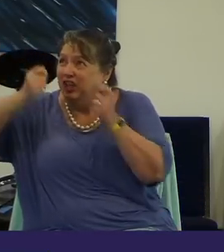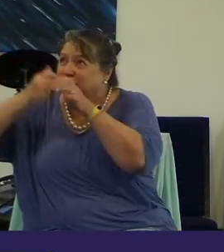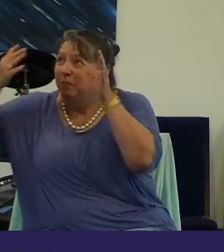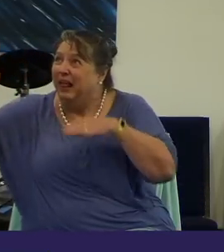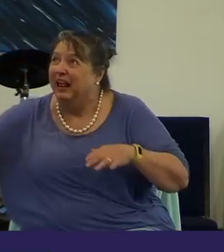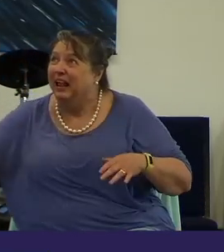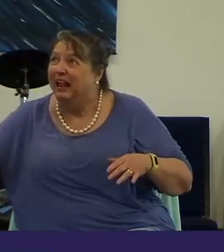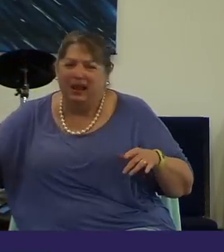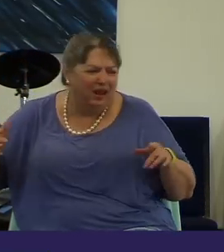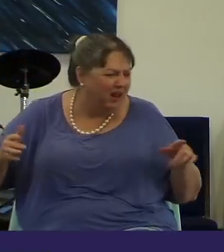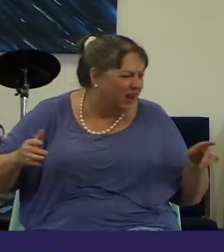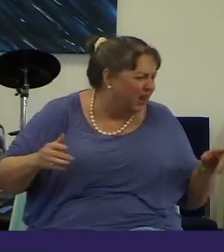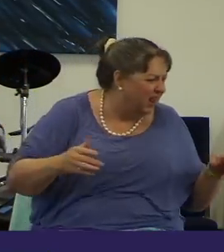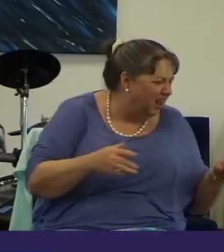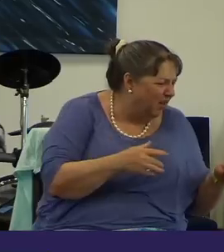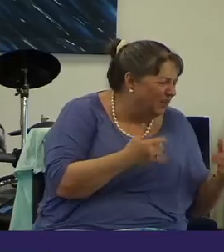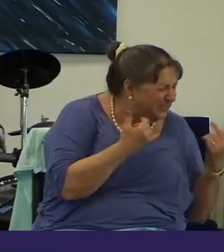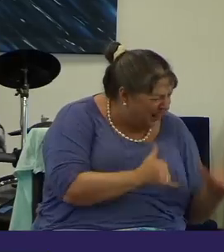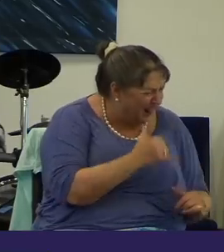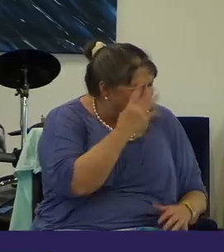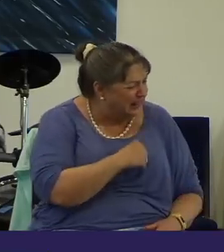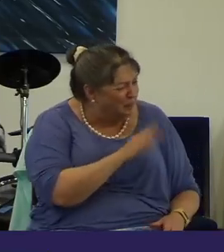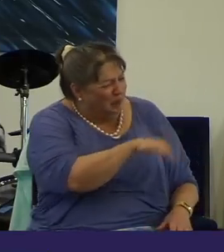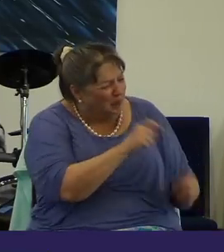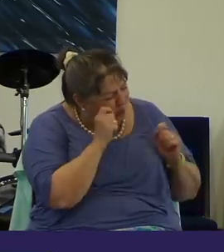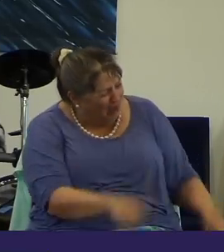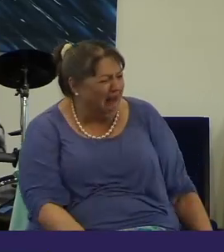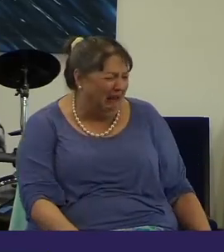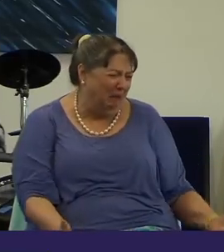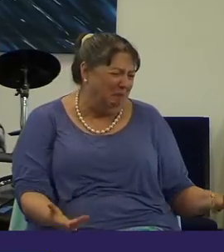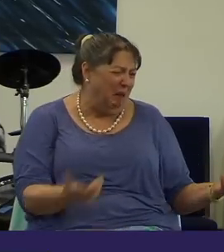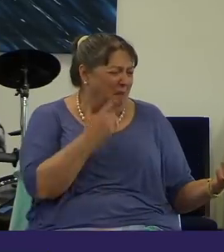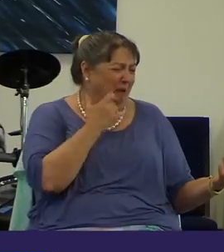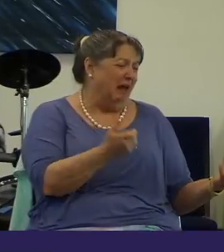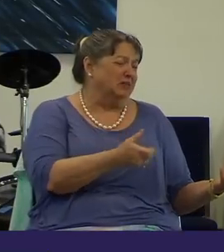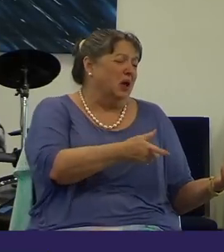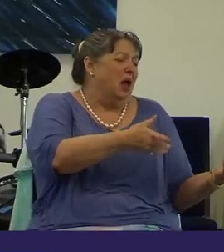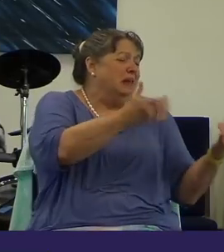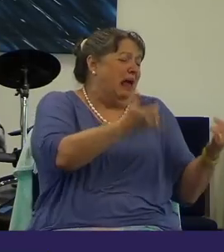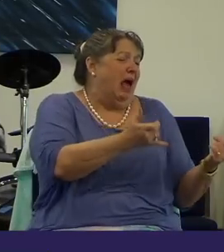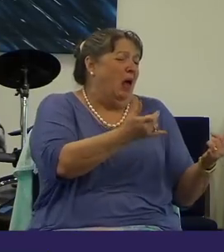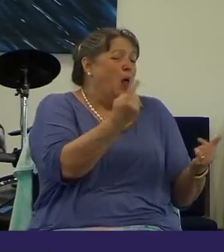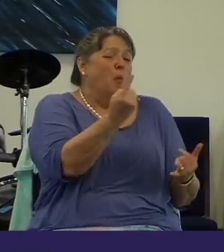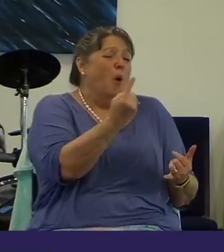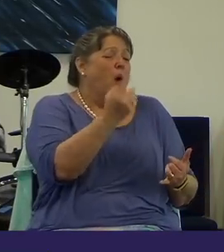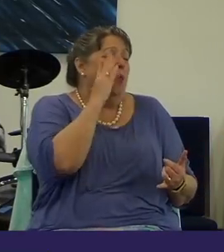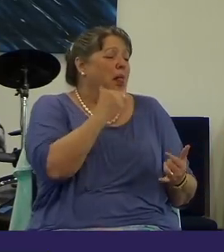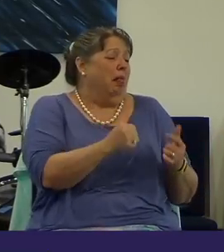still sleeping? Get up. My betrayer has come.